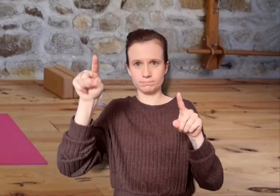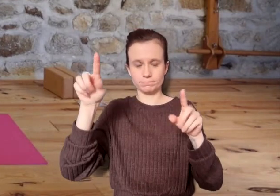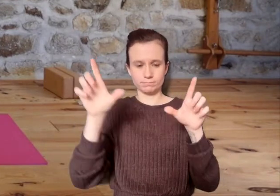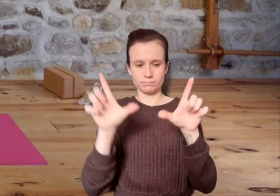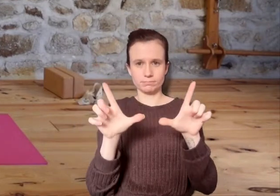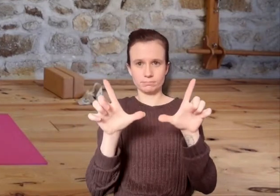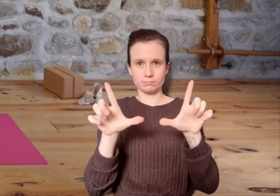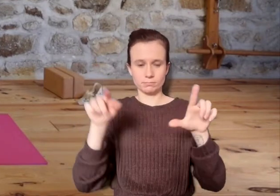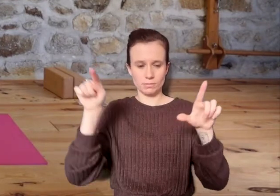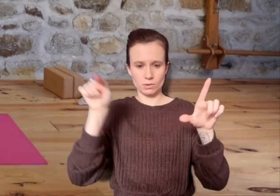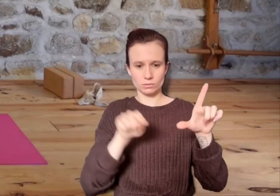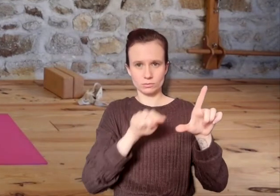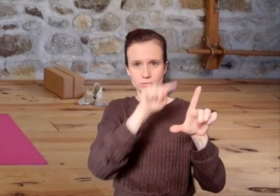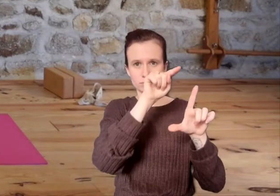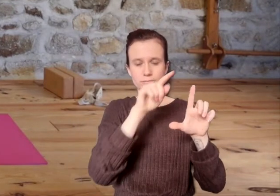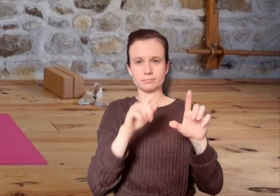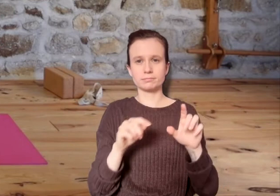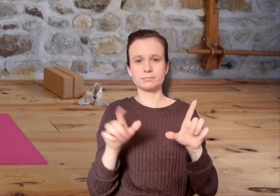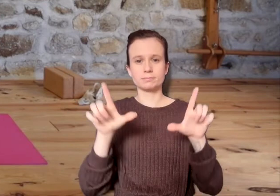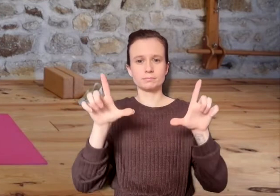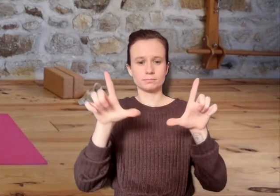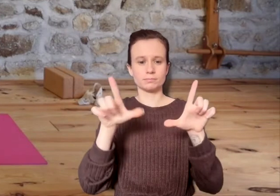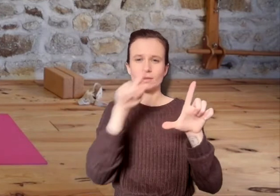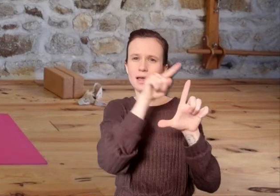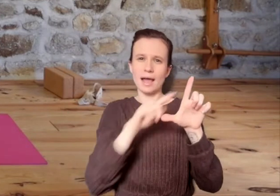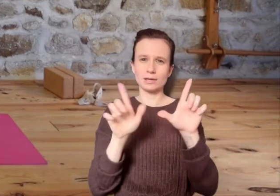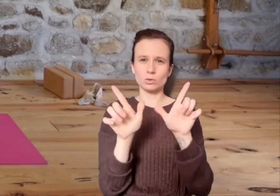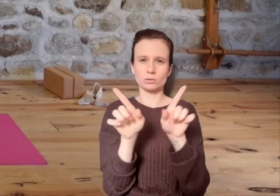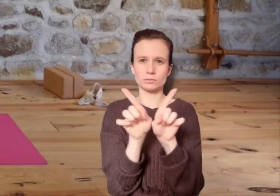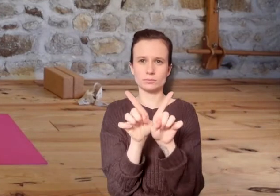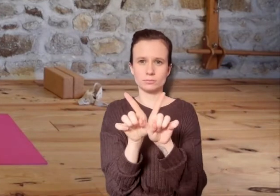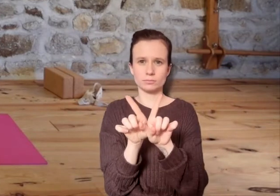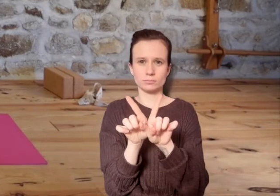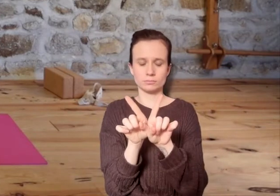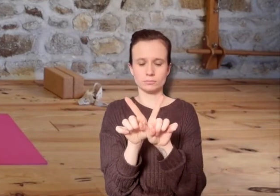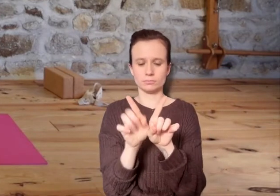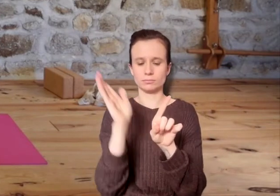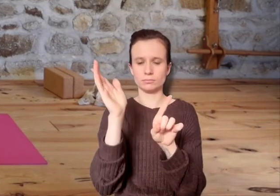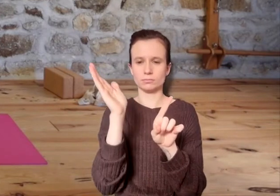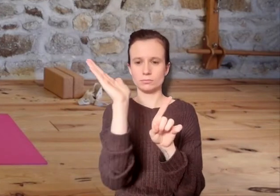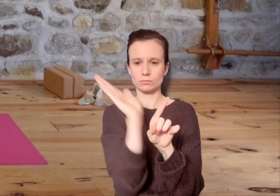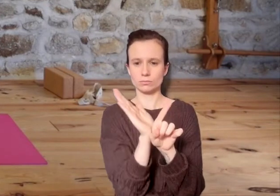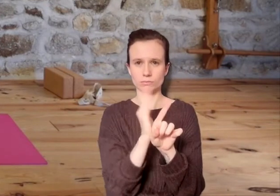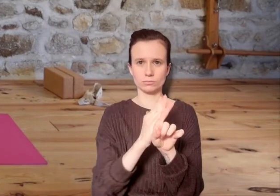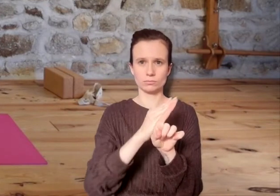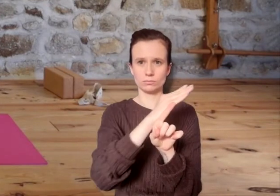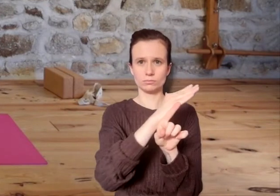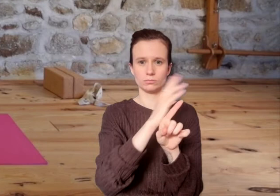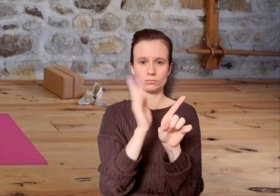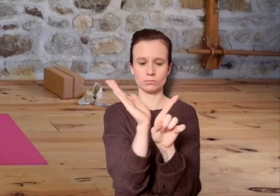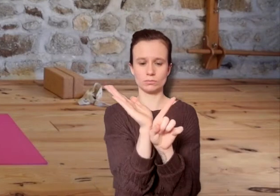on your tailbone. Now you've just created an angle. You've got your angle of your